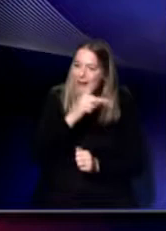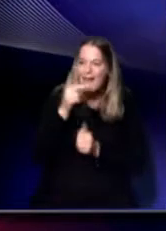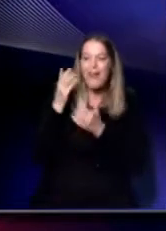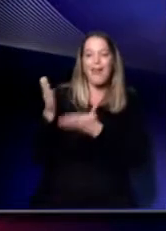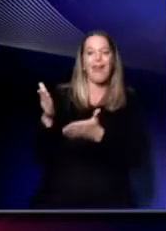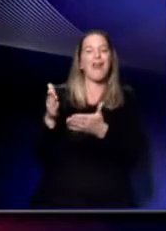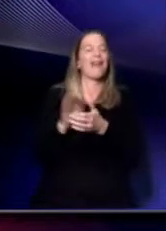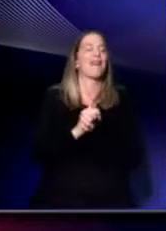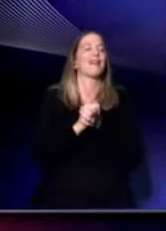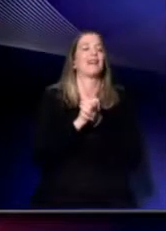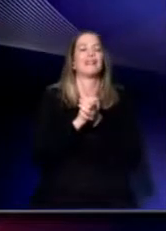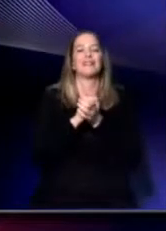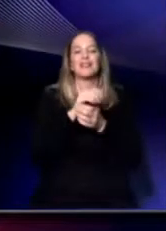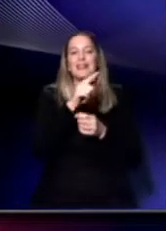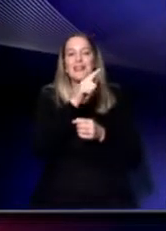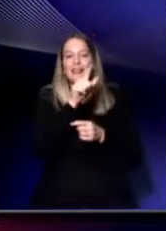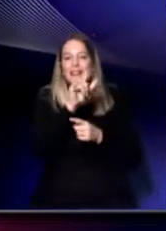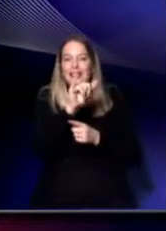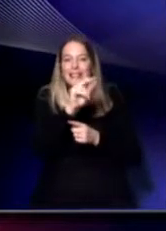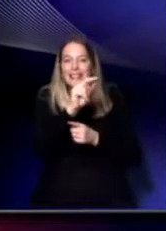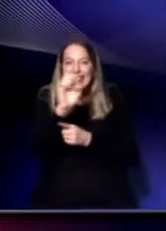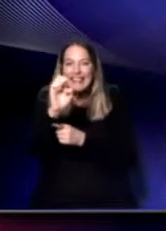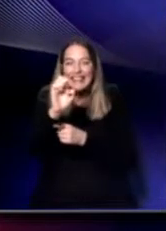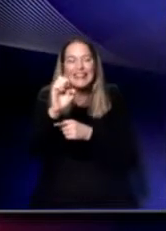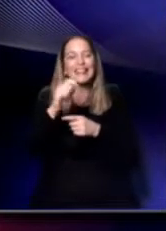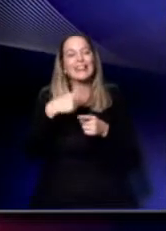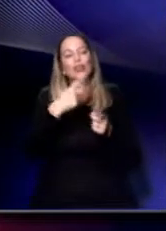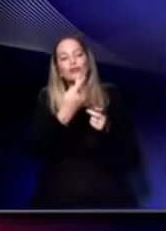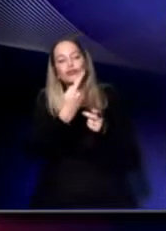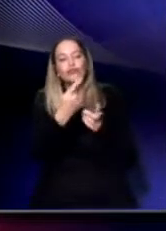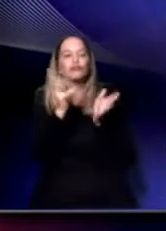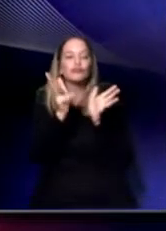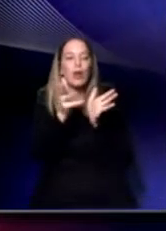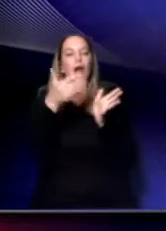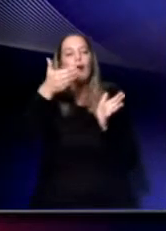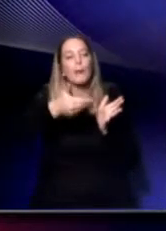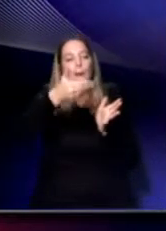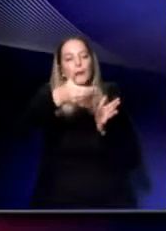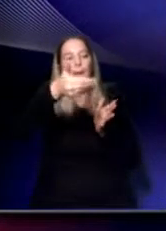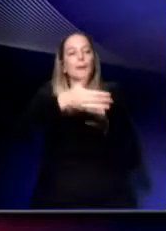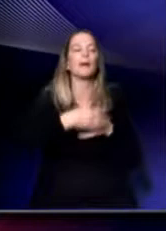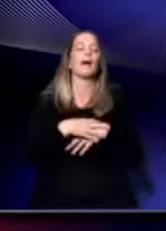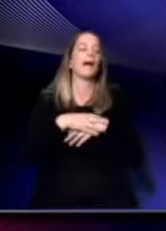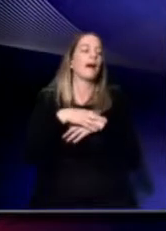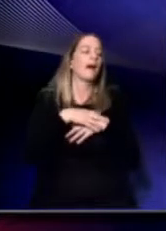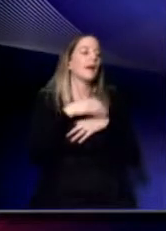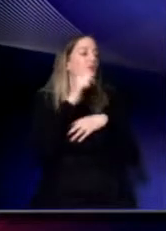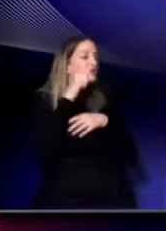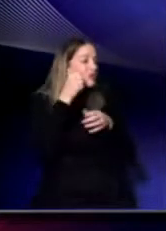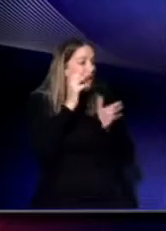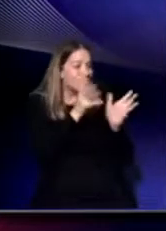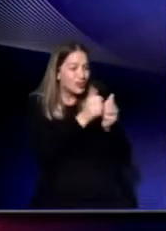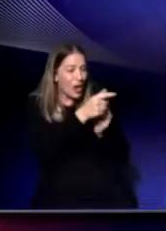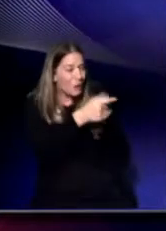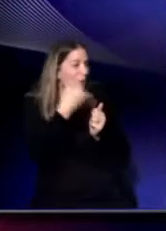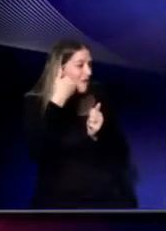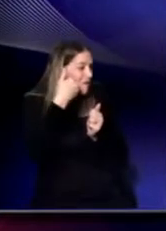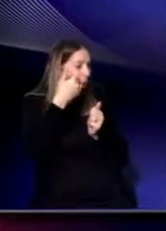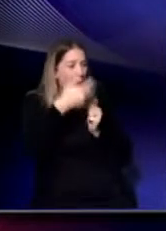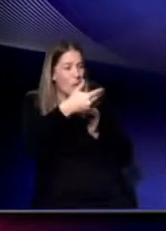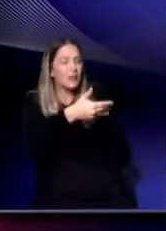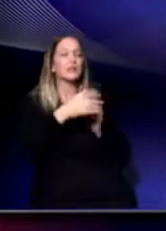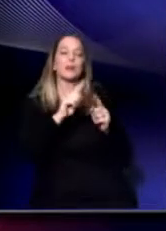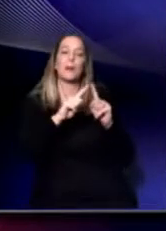and Lynn from time to time, but I also spoke to you a couple times on the phone, and just listening to you at the meeting show that I really got